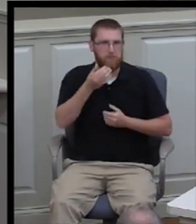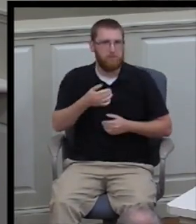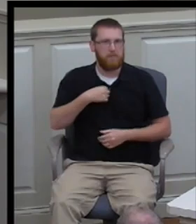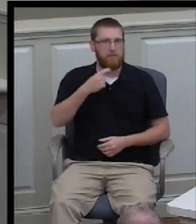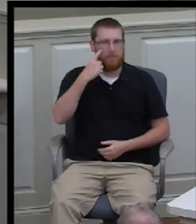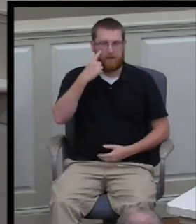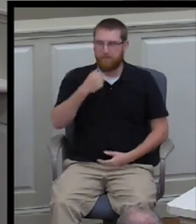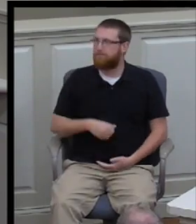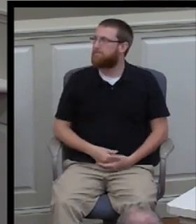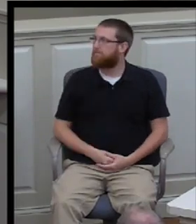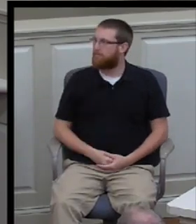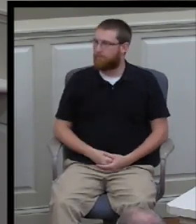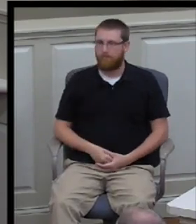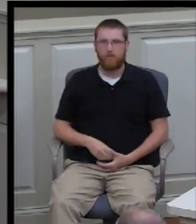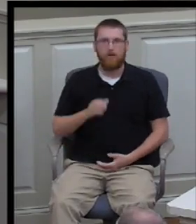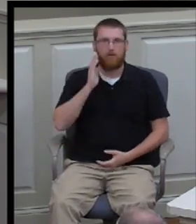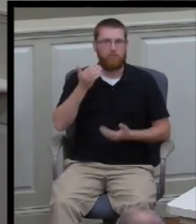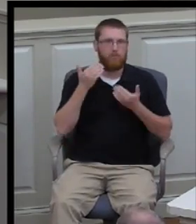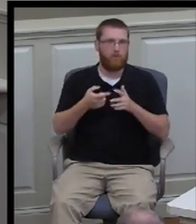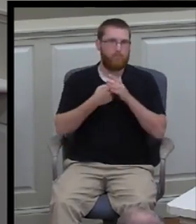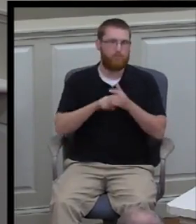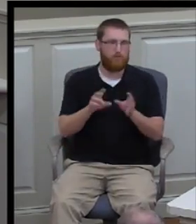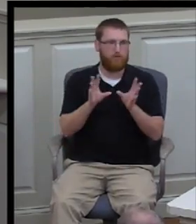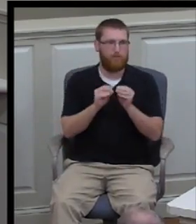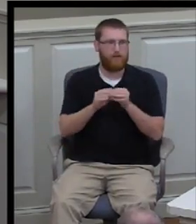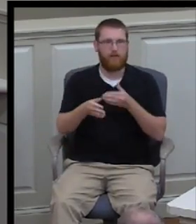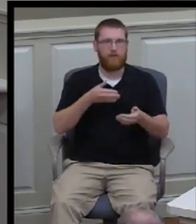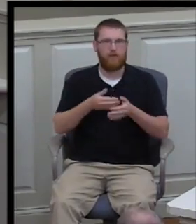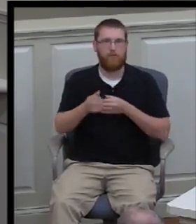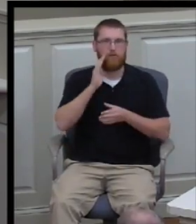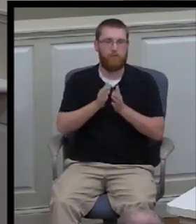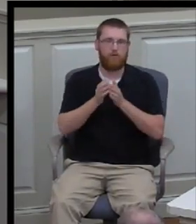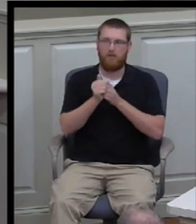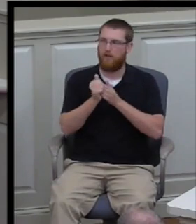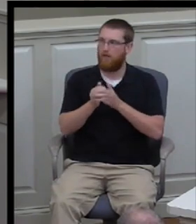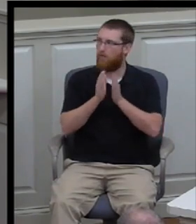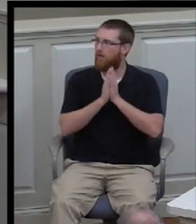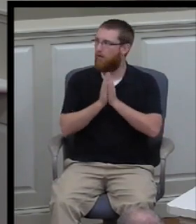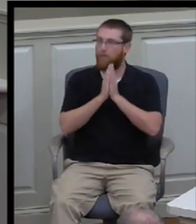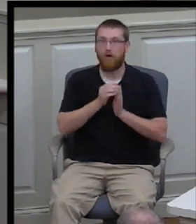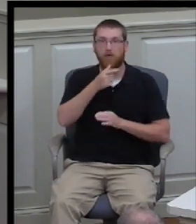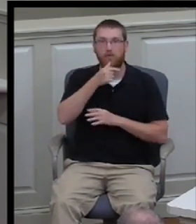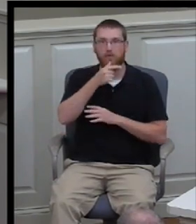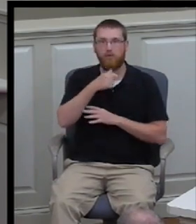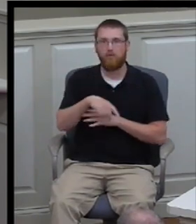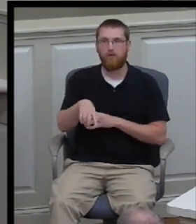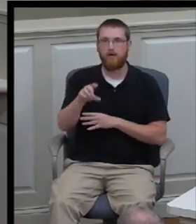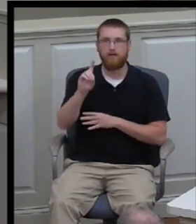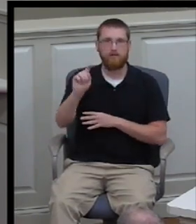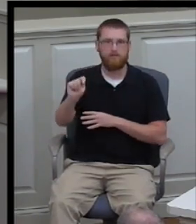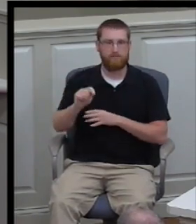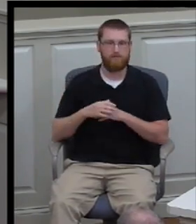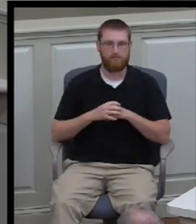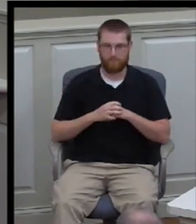evening. So I'll call us to order anyway and ask that we be led in prayer by Commissioner Denise